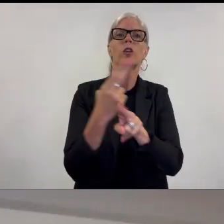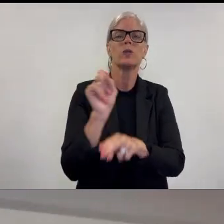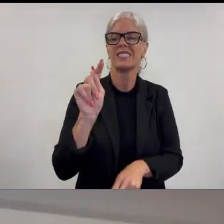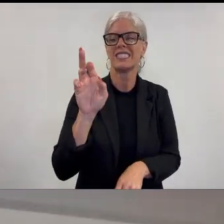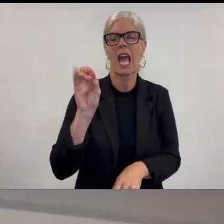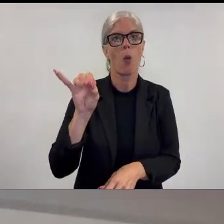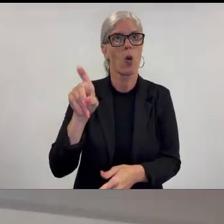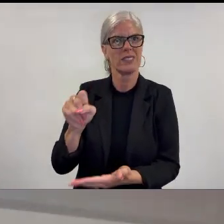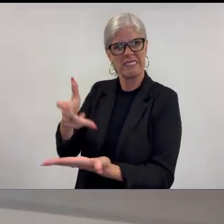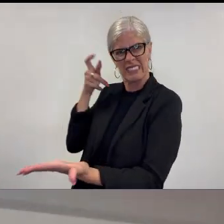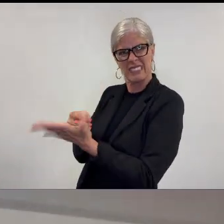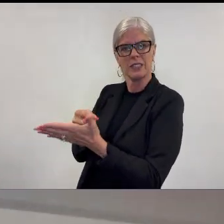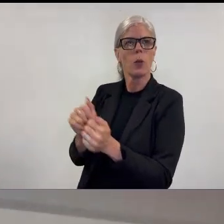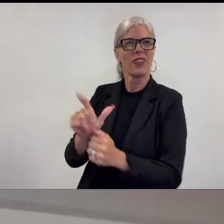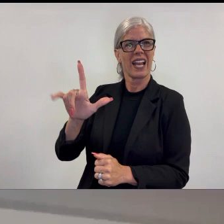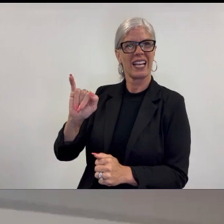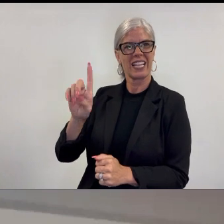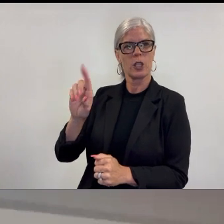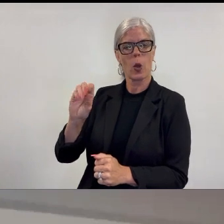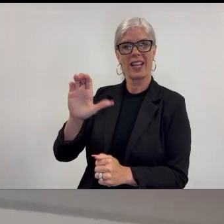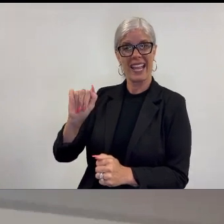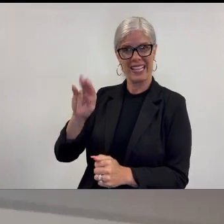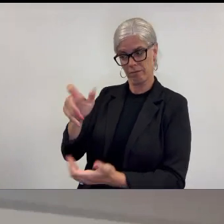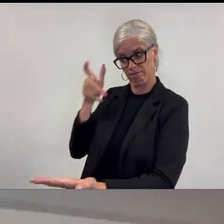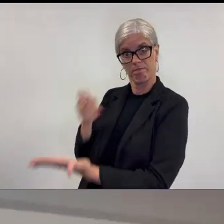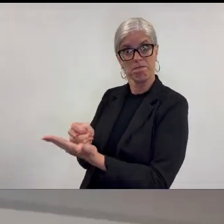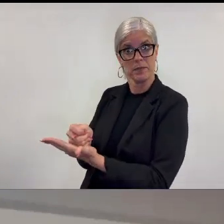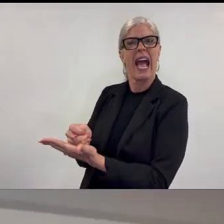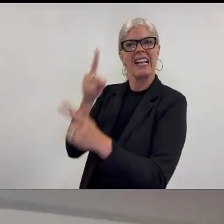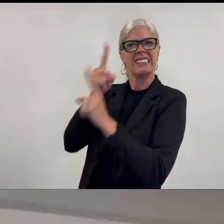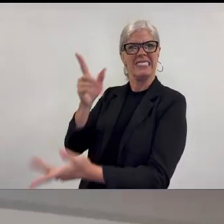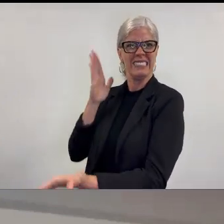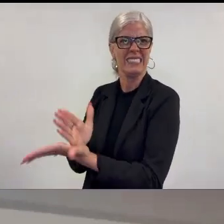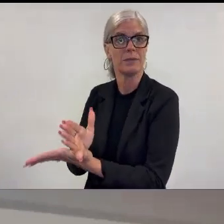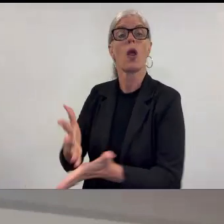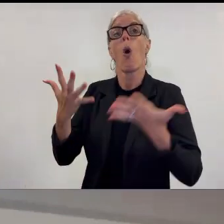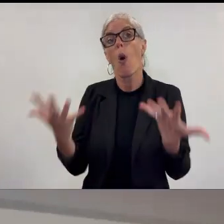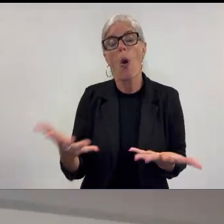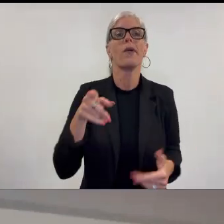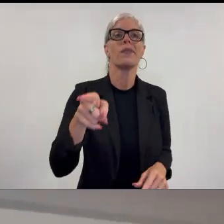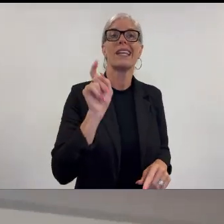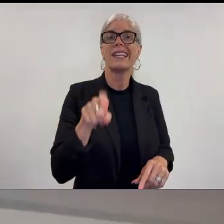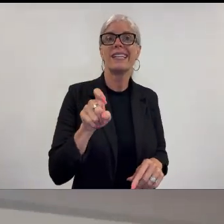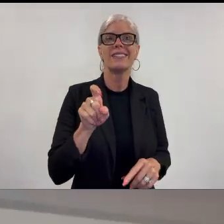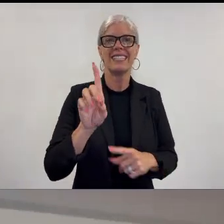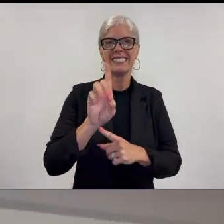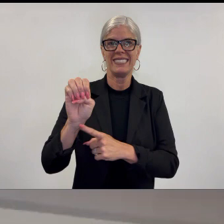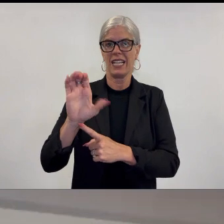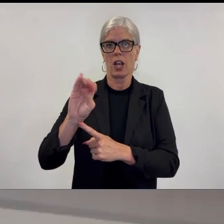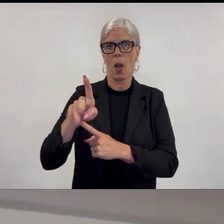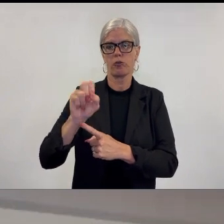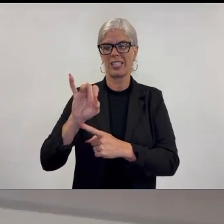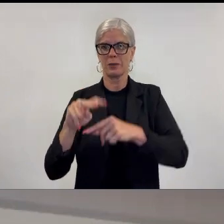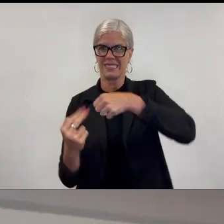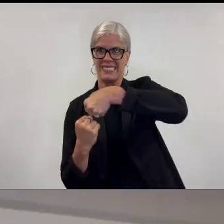be diagnostic, and the first and foremost role of the block is to be